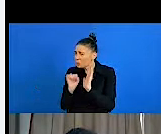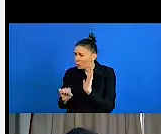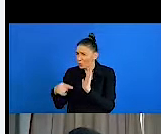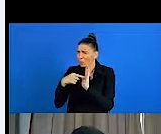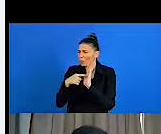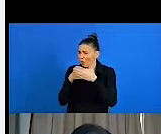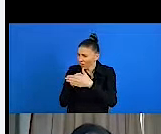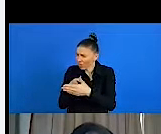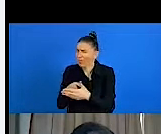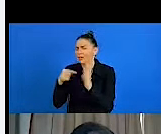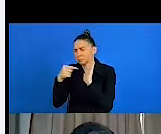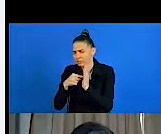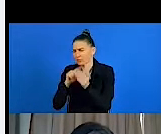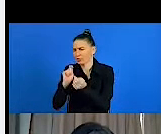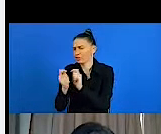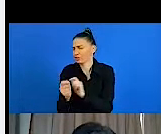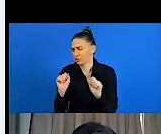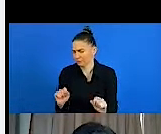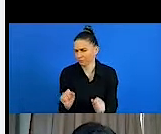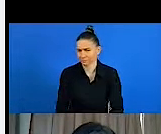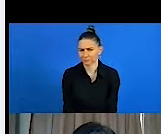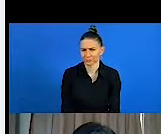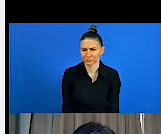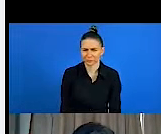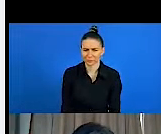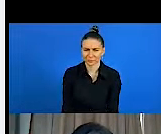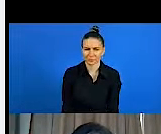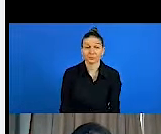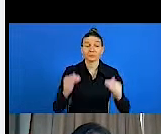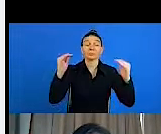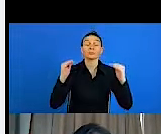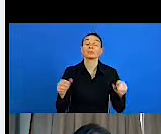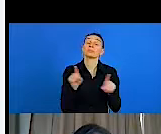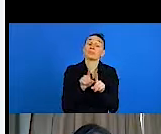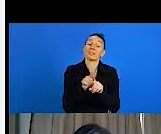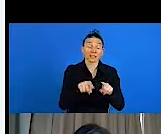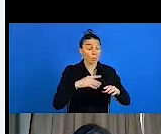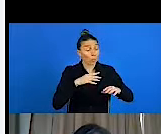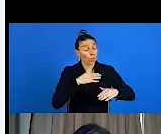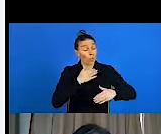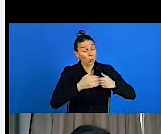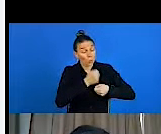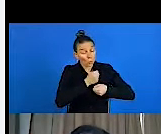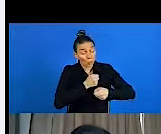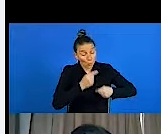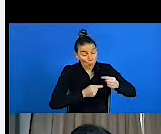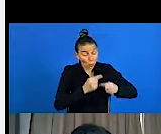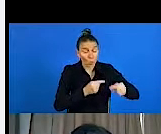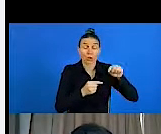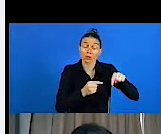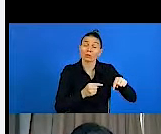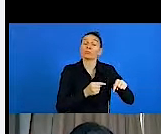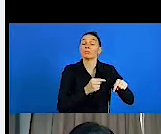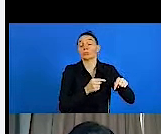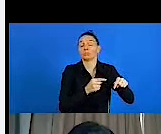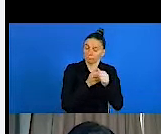All of our operations also follow an environmental and social framework. And basically this